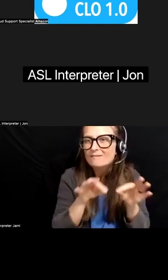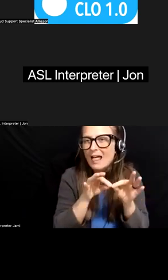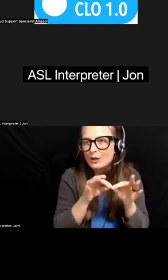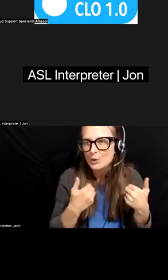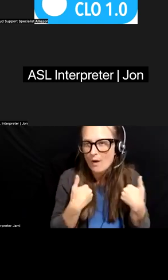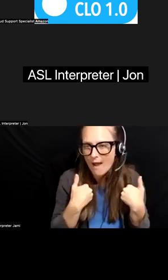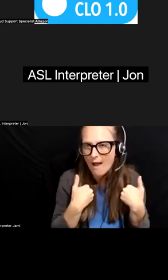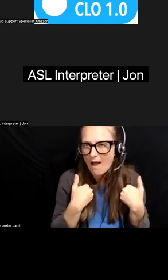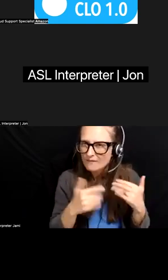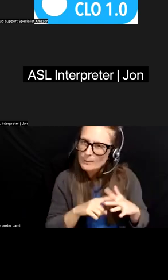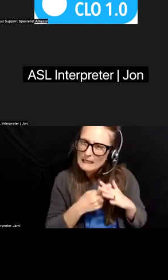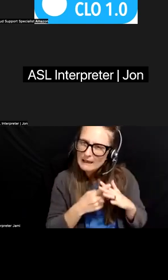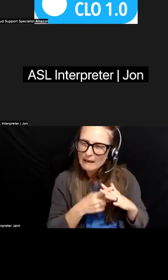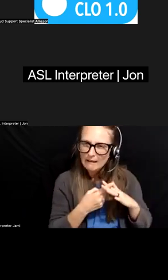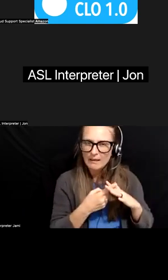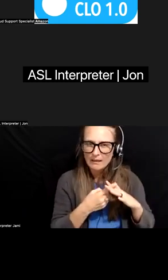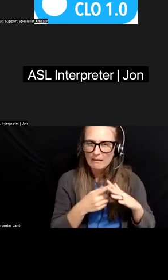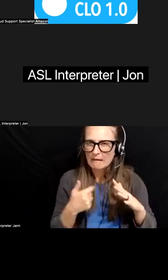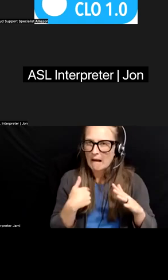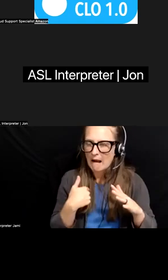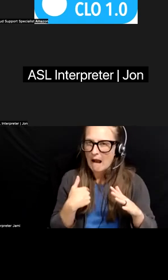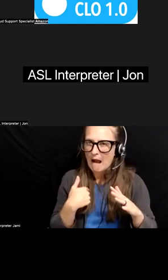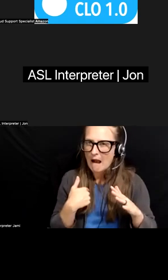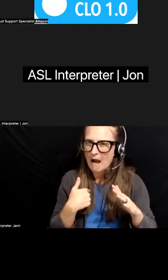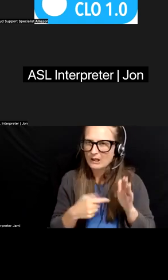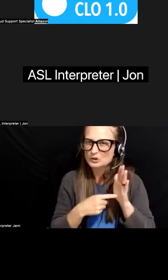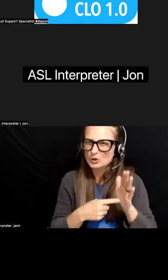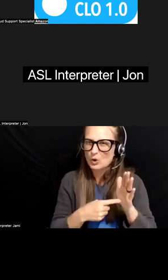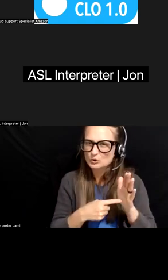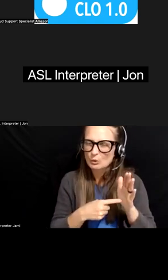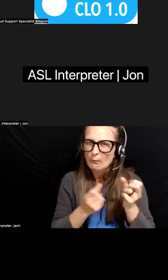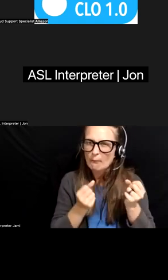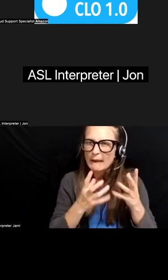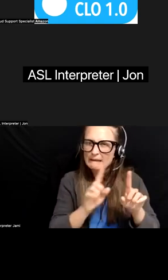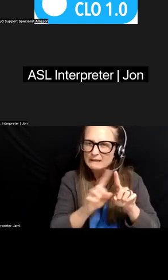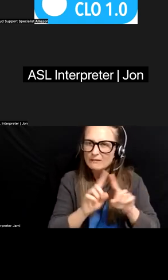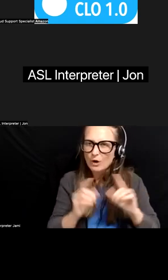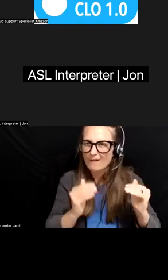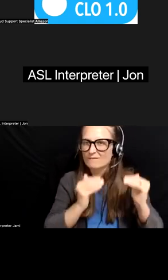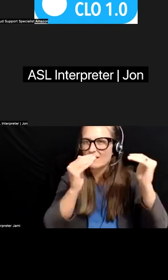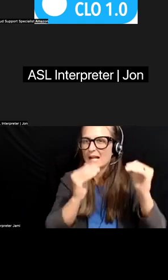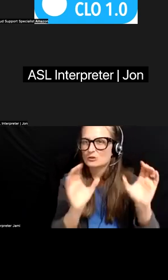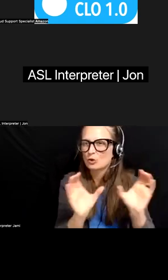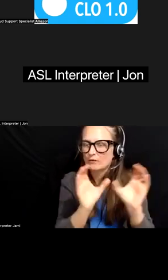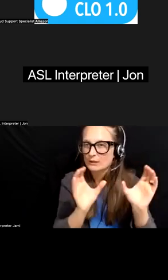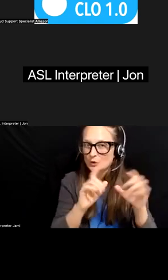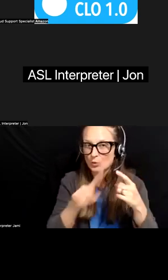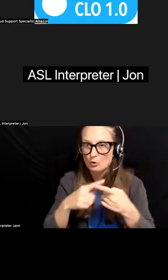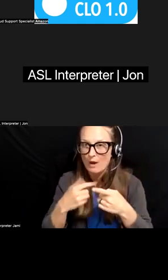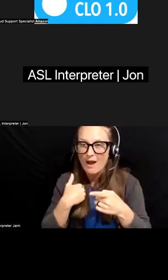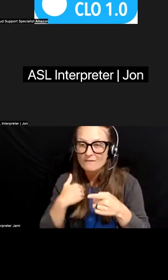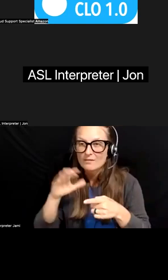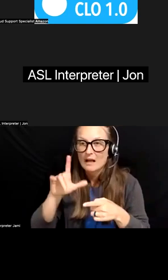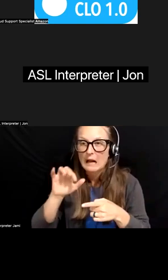I highlighted various other advanced certifications in that. Then you can, once you have the cloud